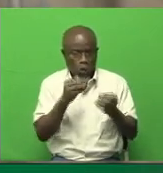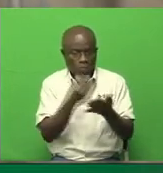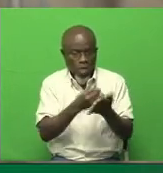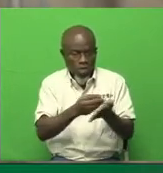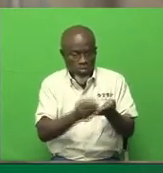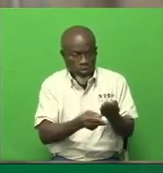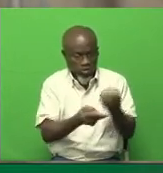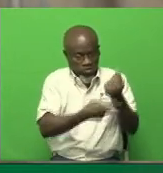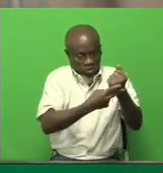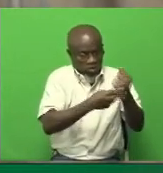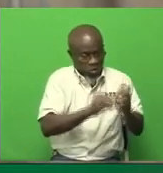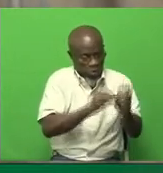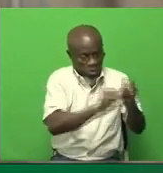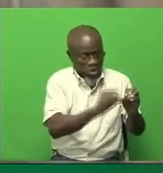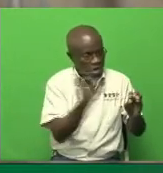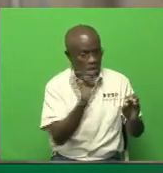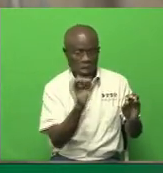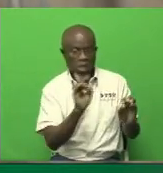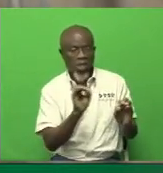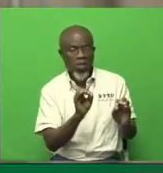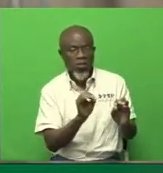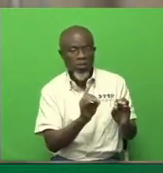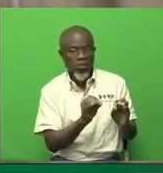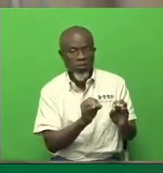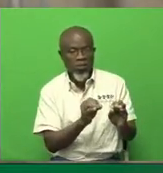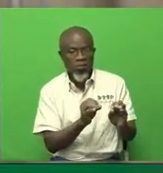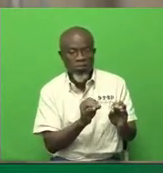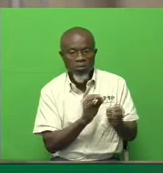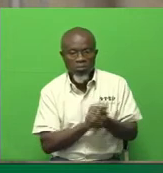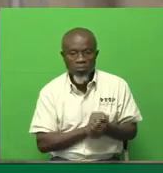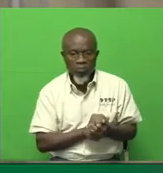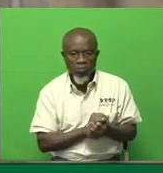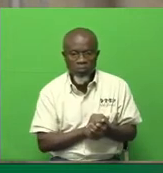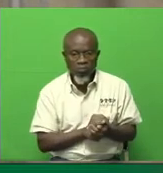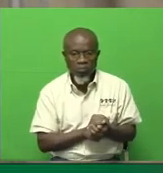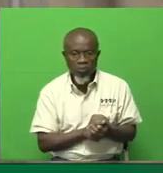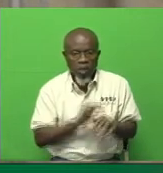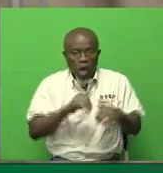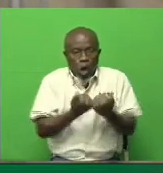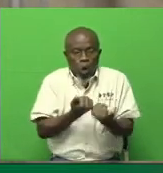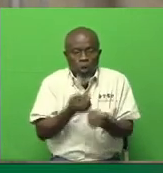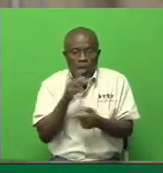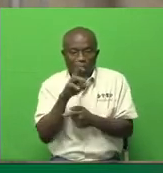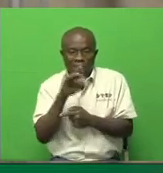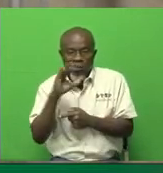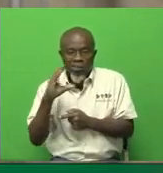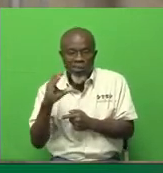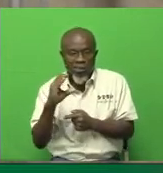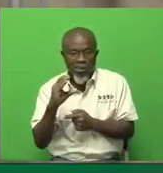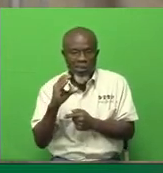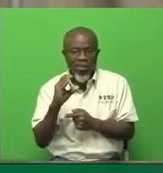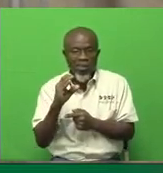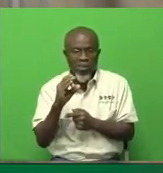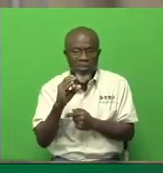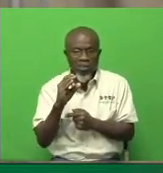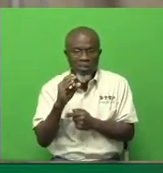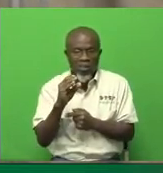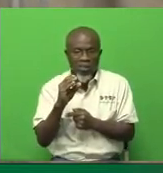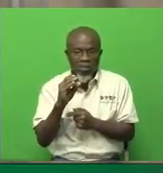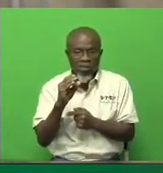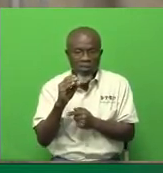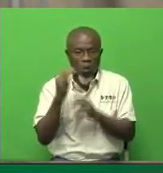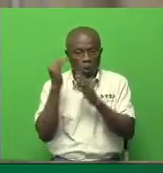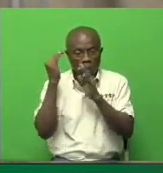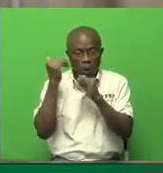therefore my question is how does the Ric intend on airing the views of